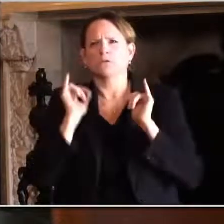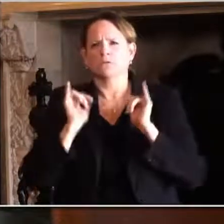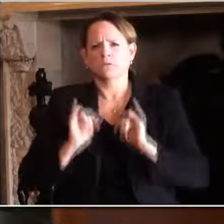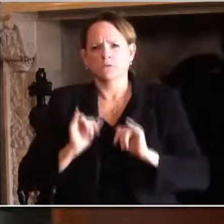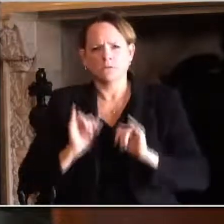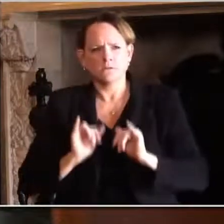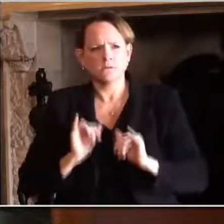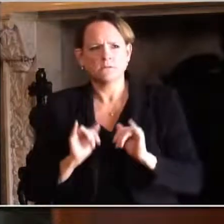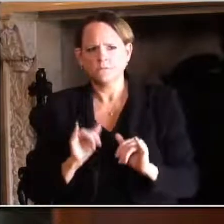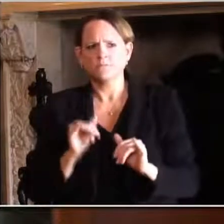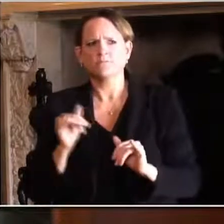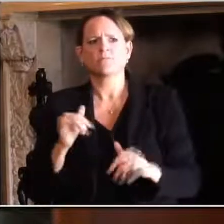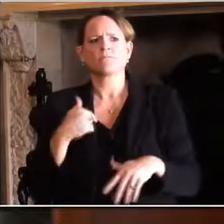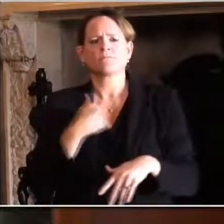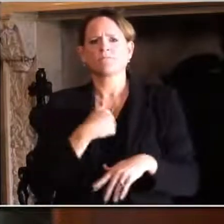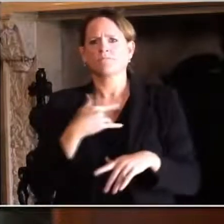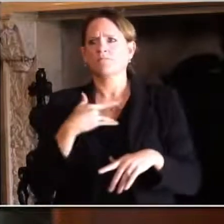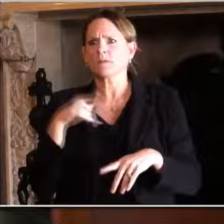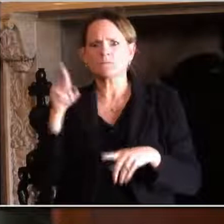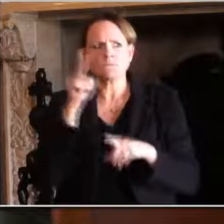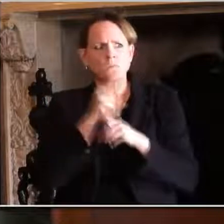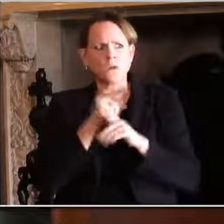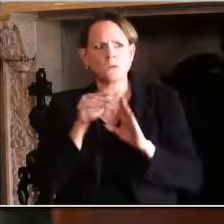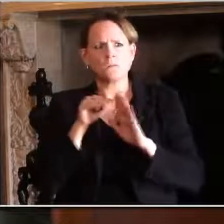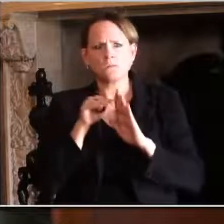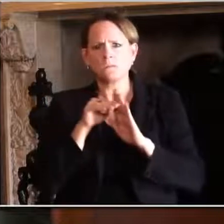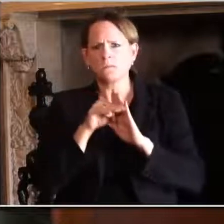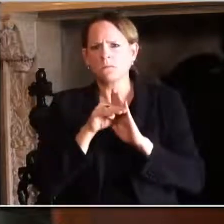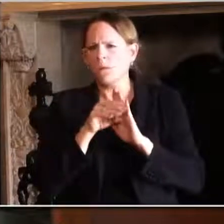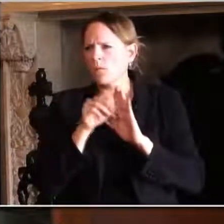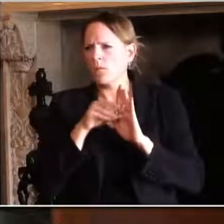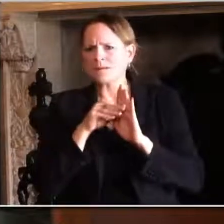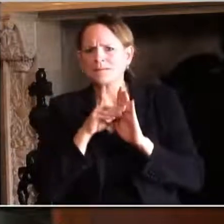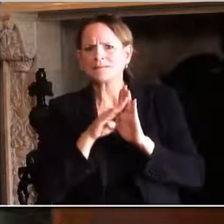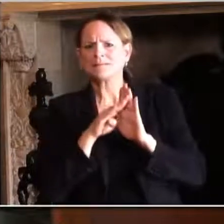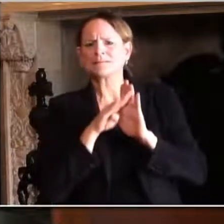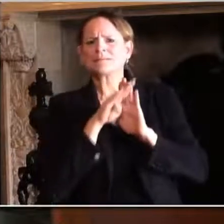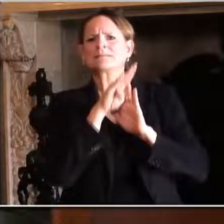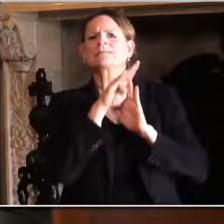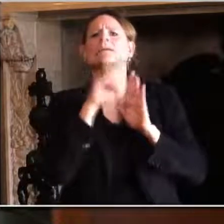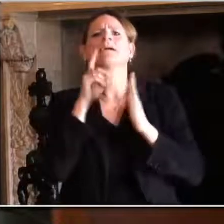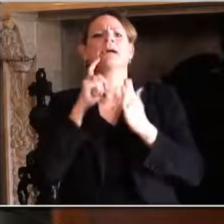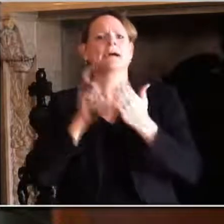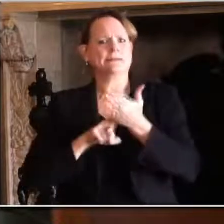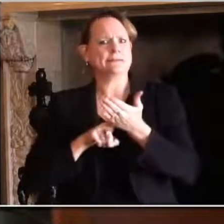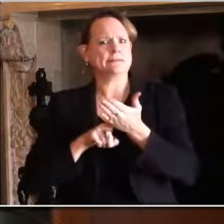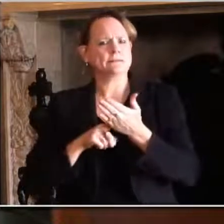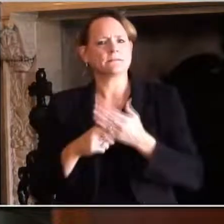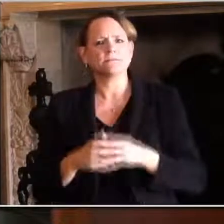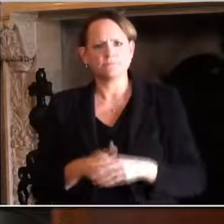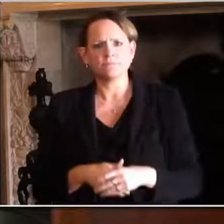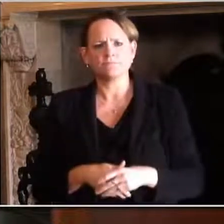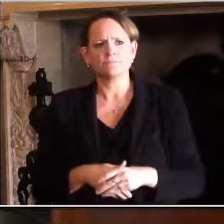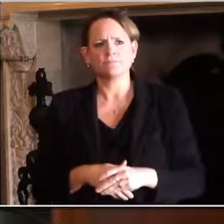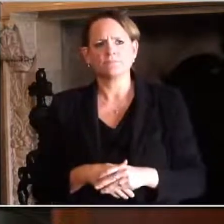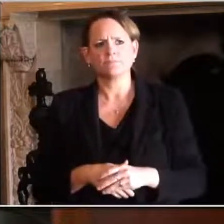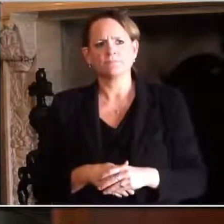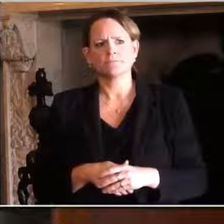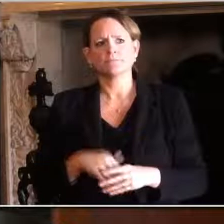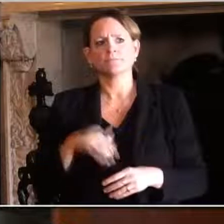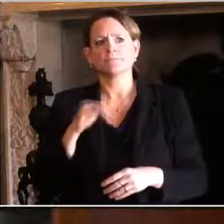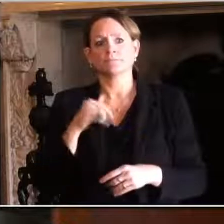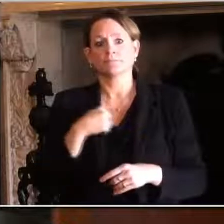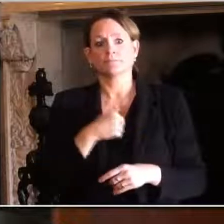going in the right or the wrong direction. And it helped inform certainly this decision, and I think it